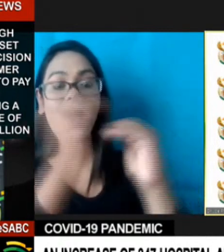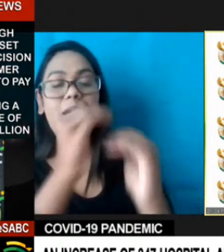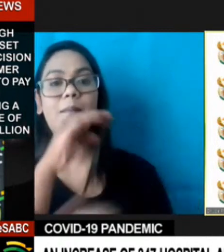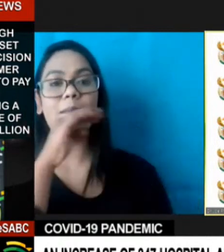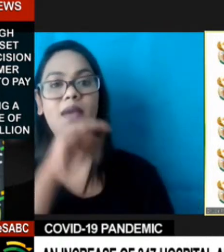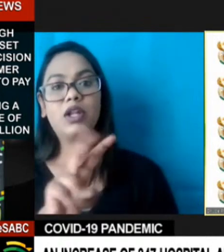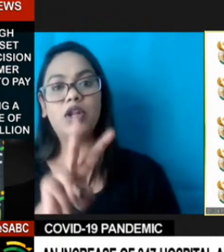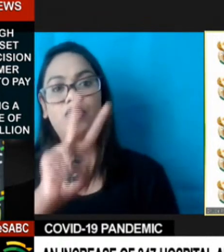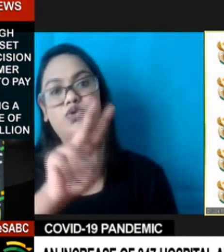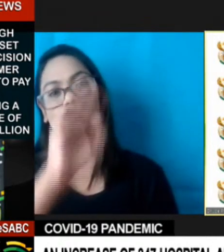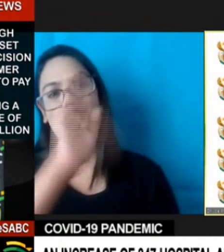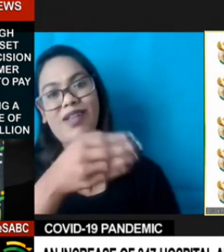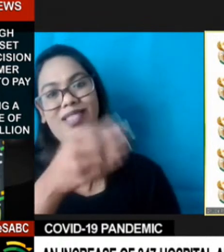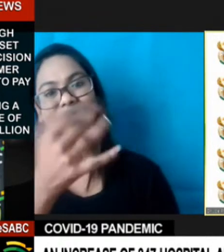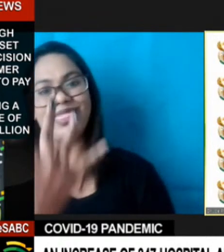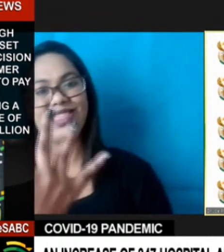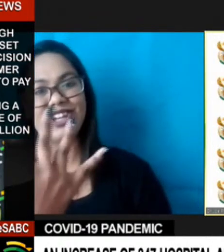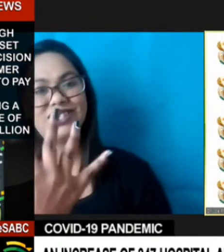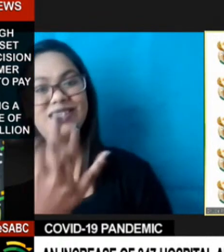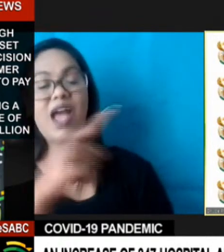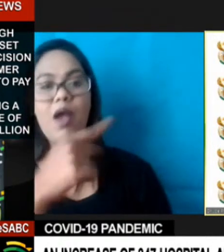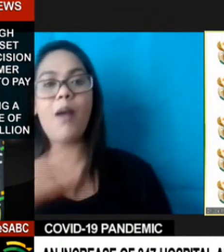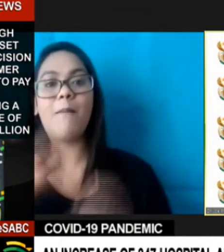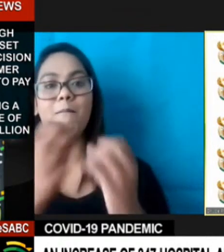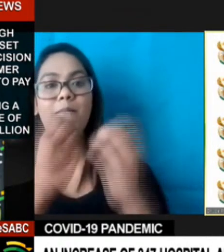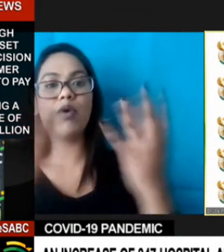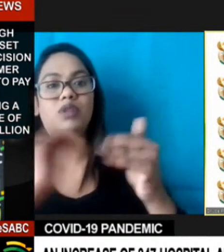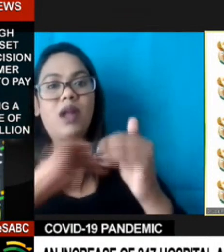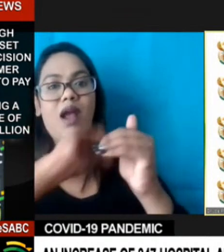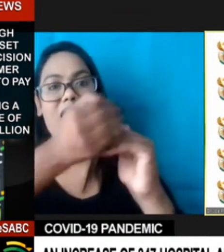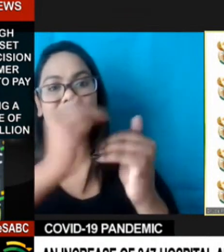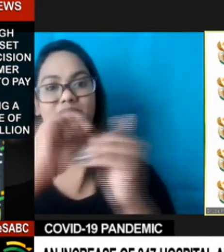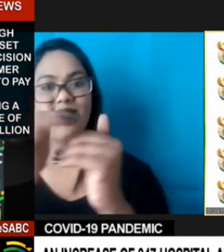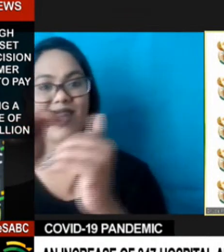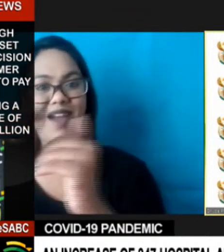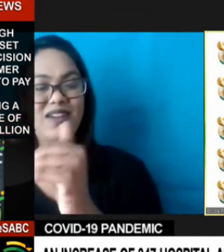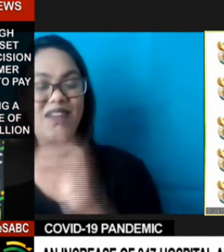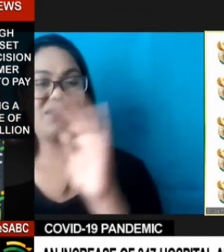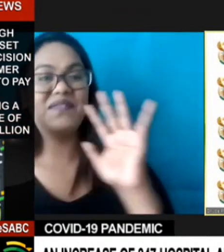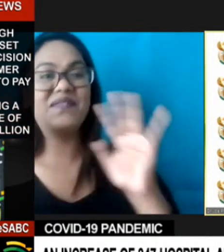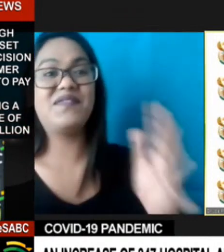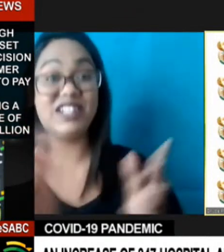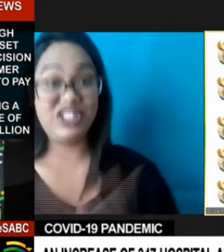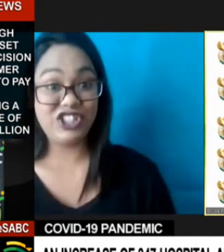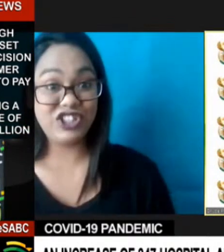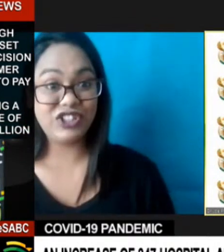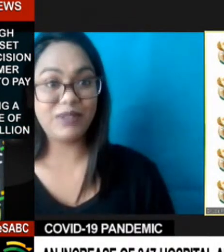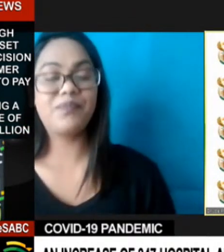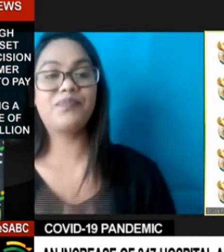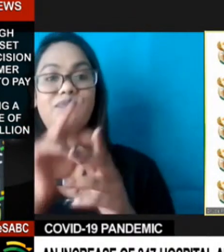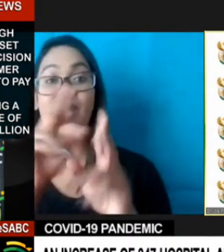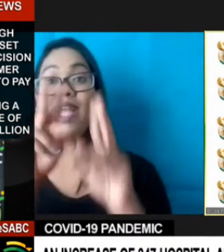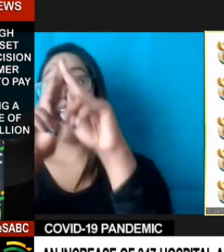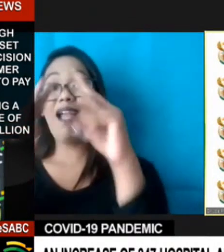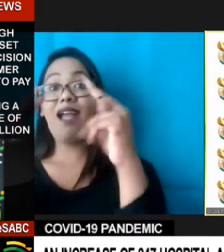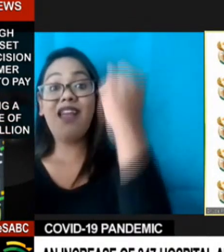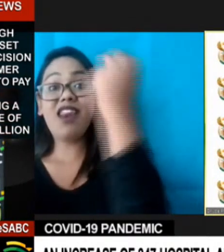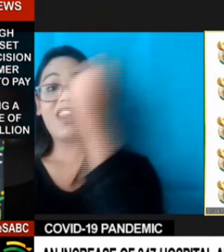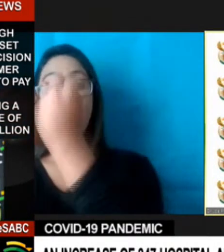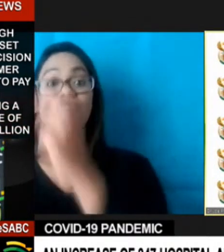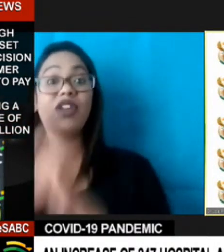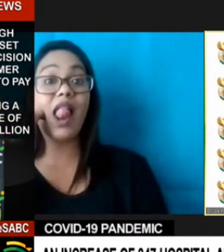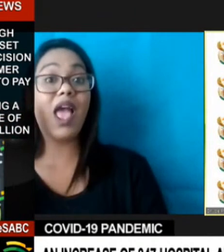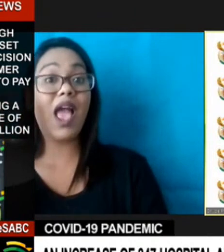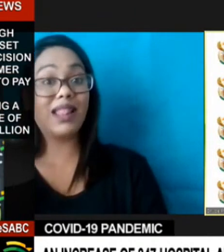at 66%, and the over 50s at 61%. And the national adult average coverage, as